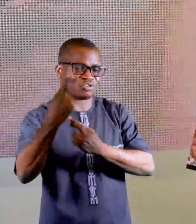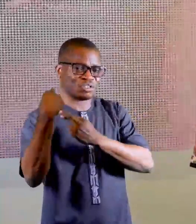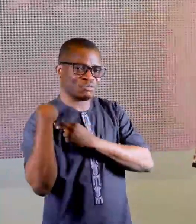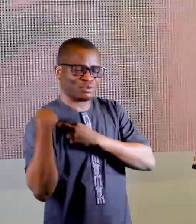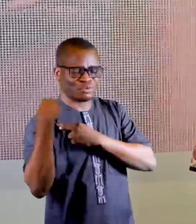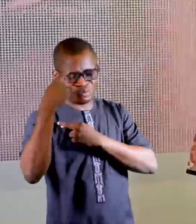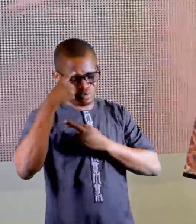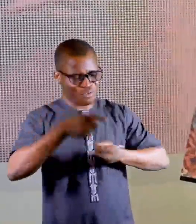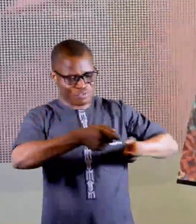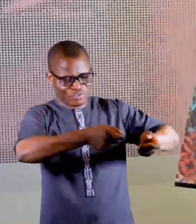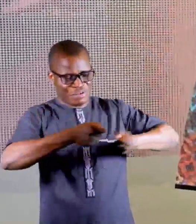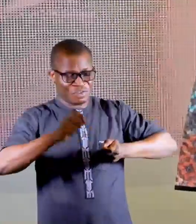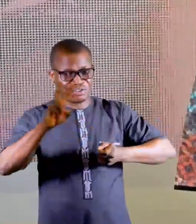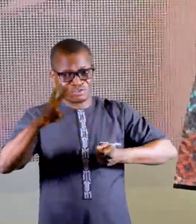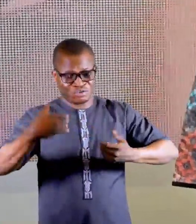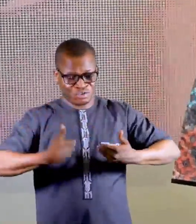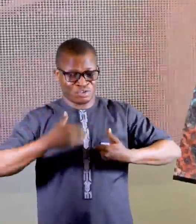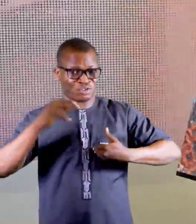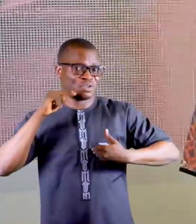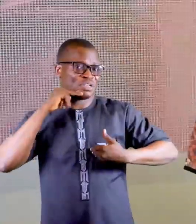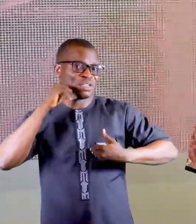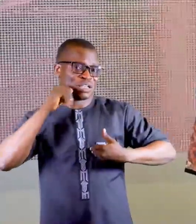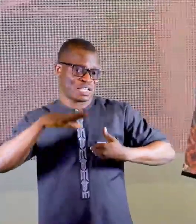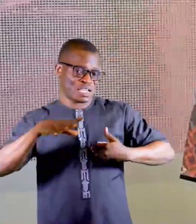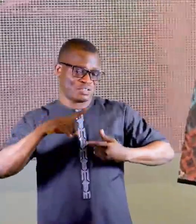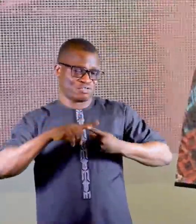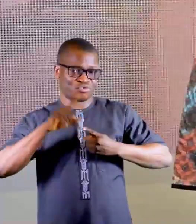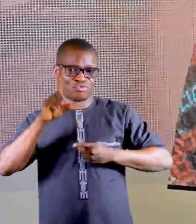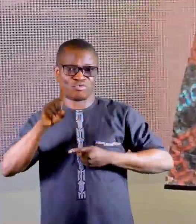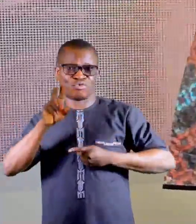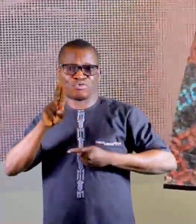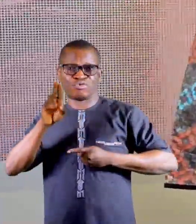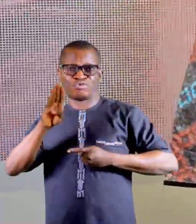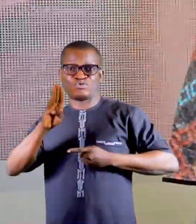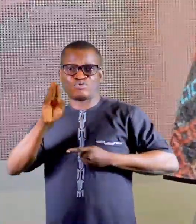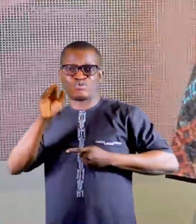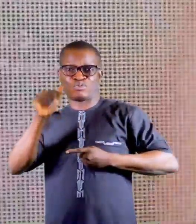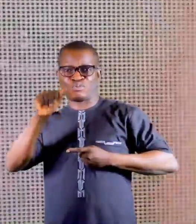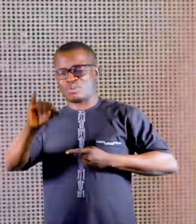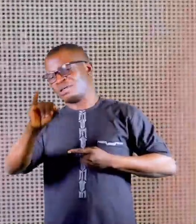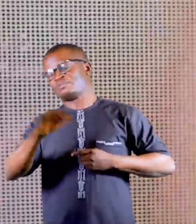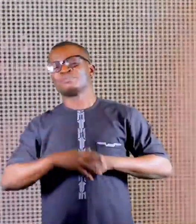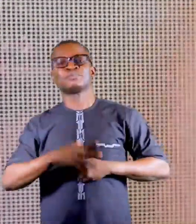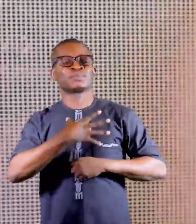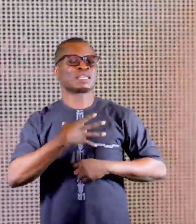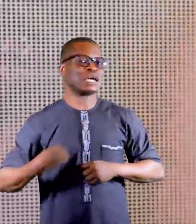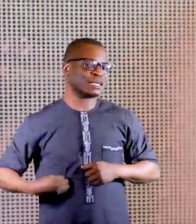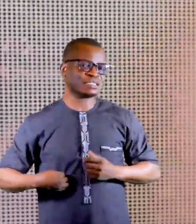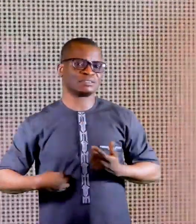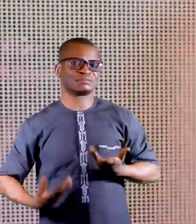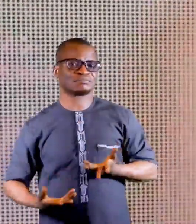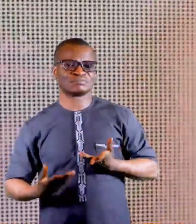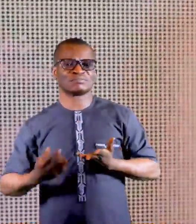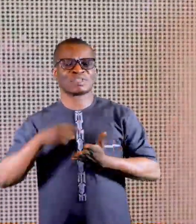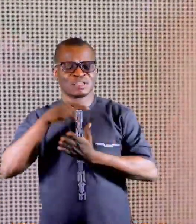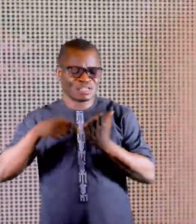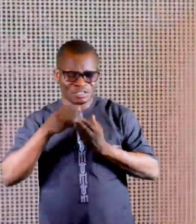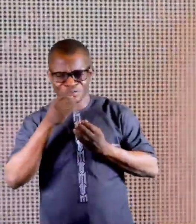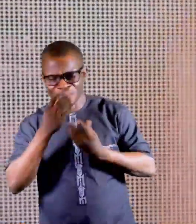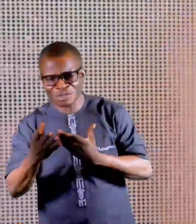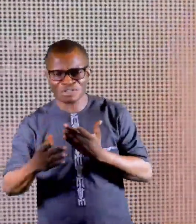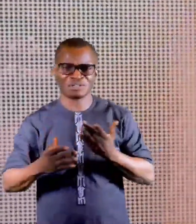was responsible for trafficking 2 young Nigerian girls to Dubai. And with